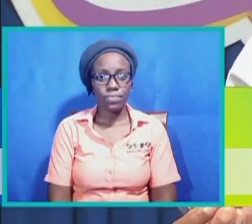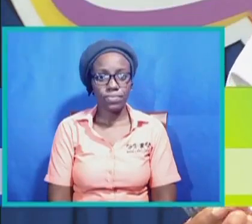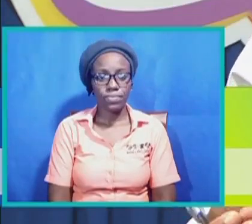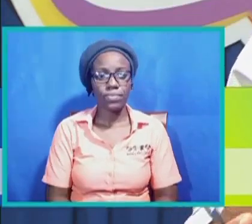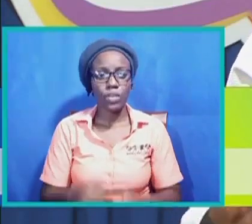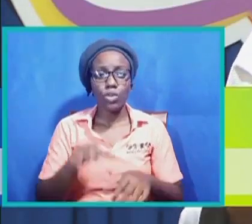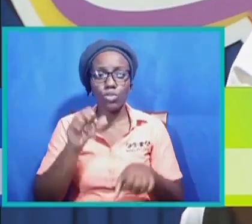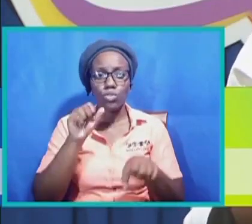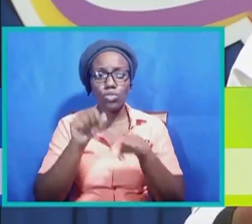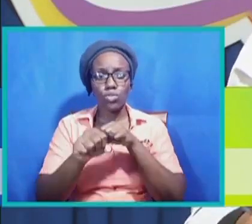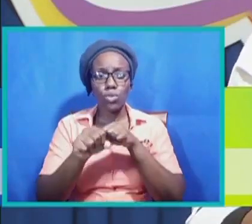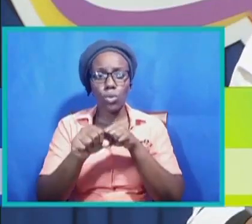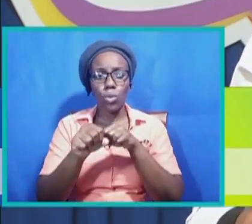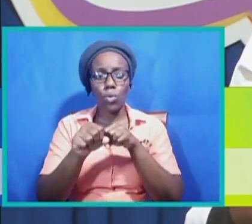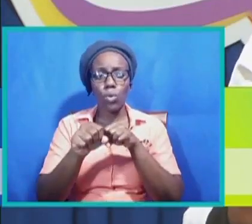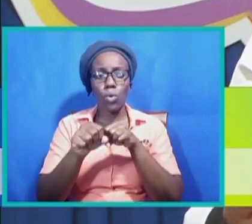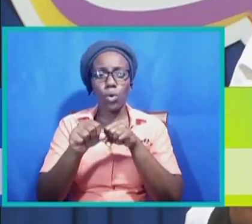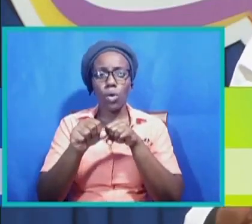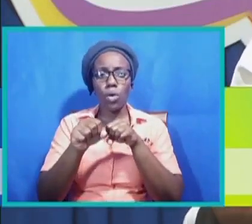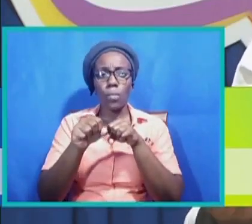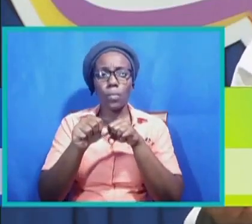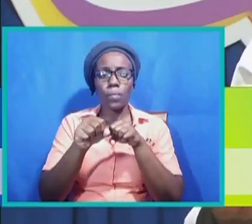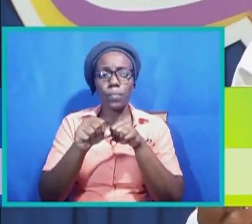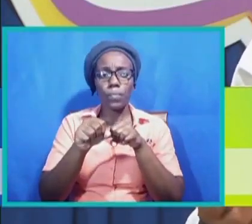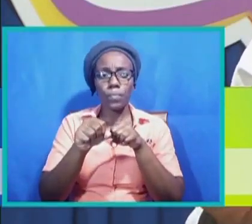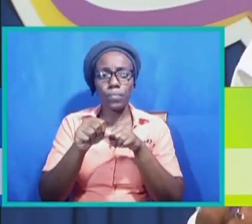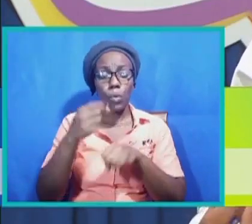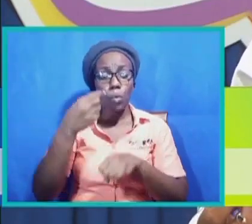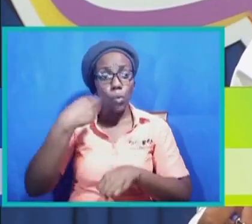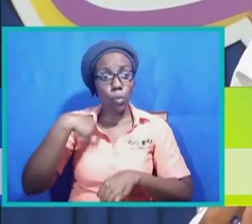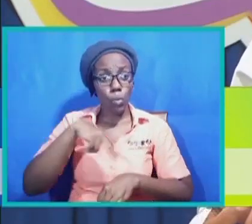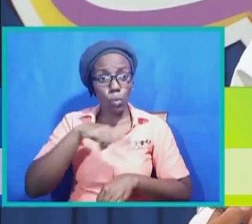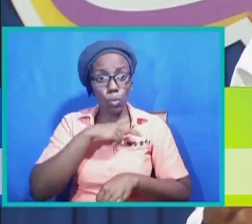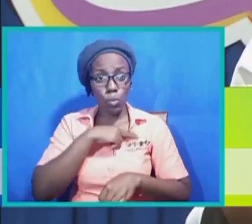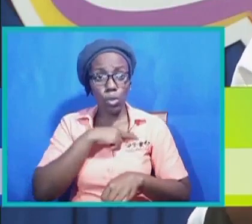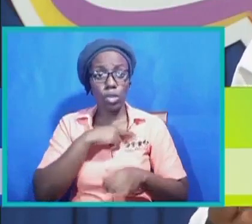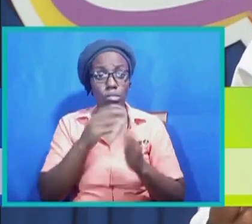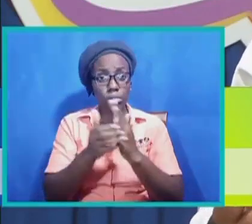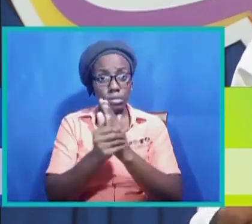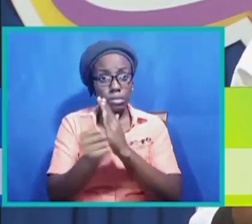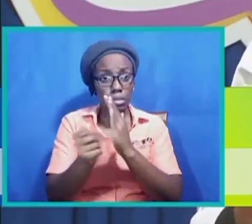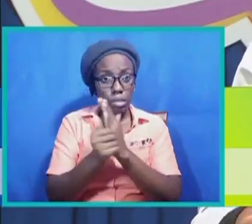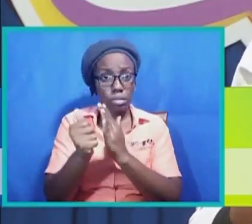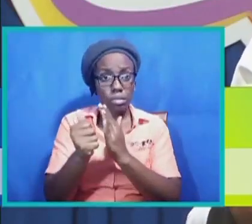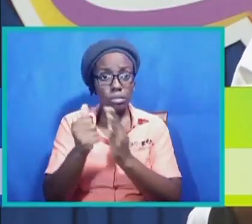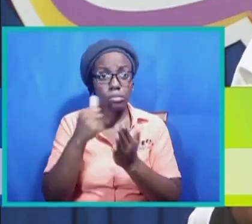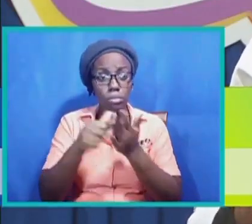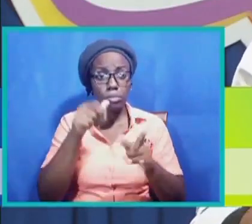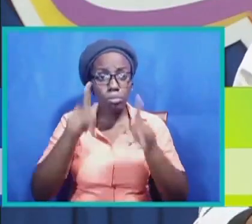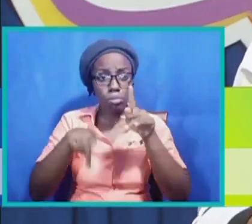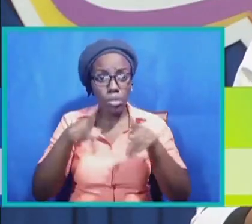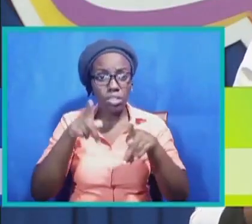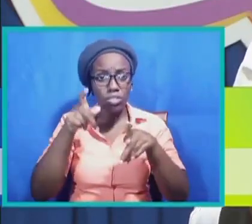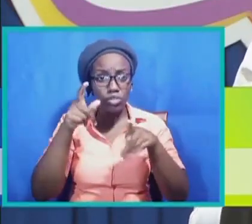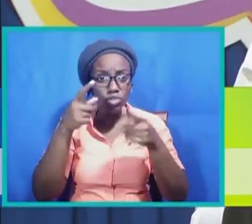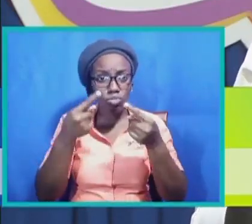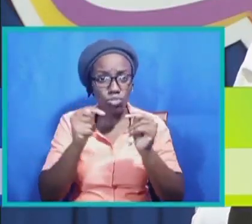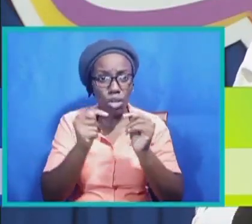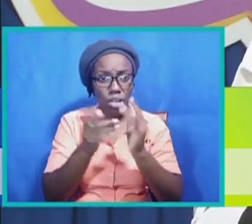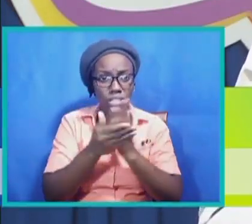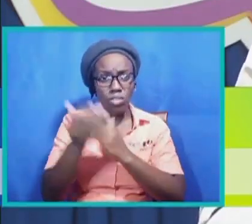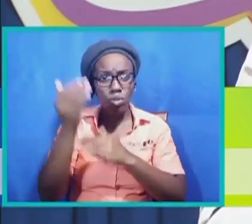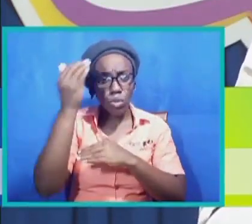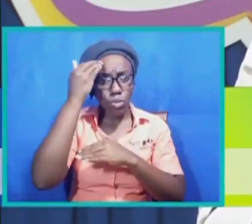than the trades. But those of us who try to get skilled trades persons know that that is an artificial